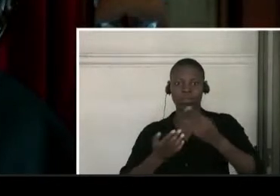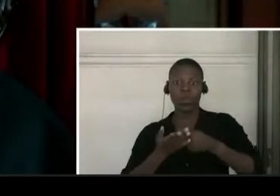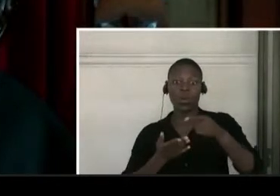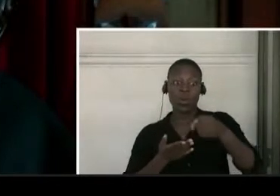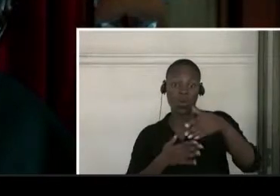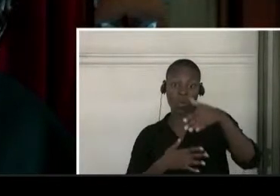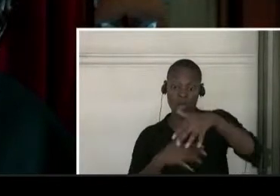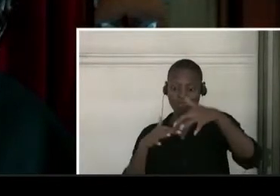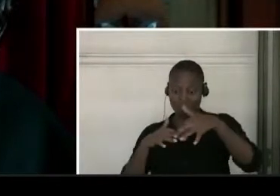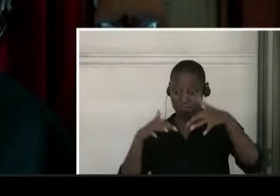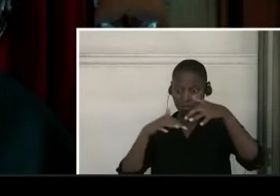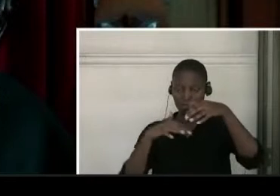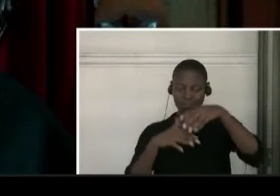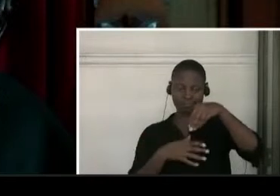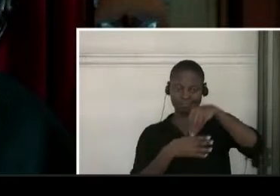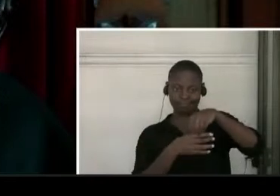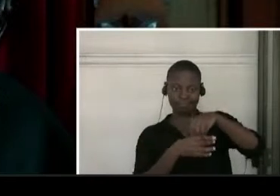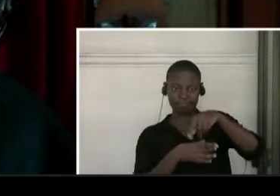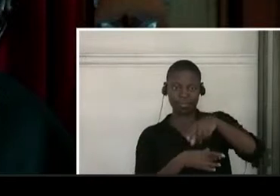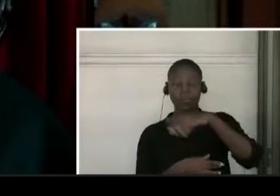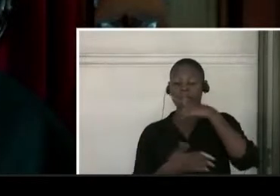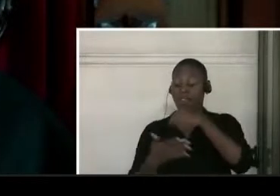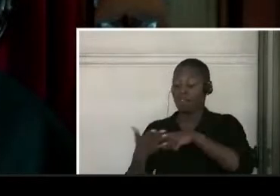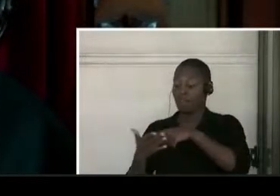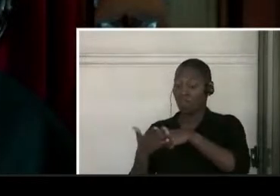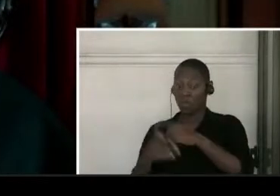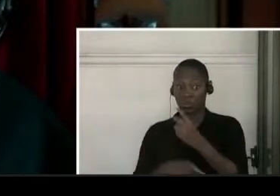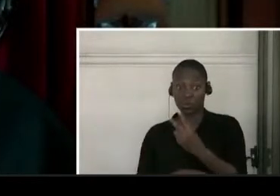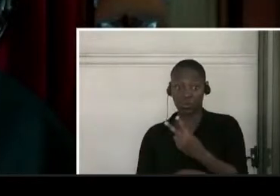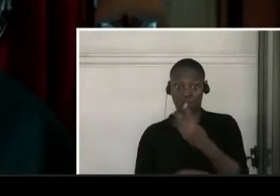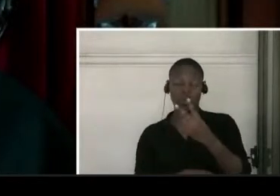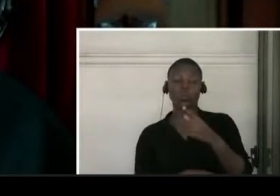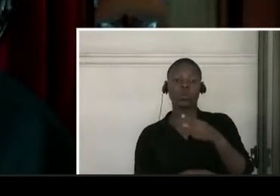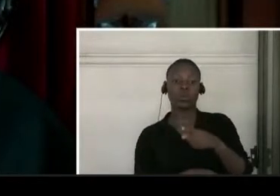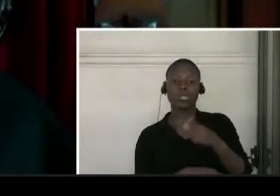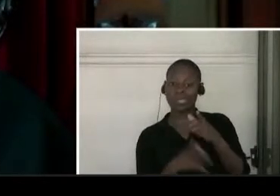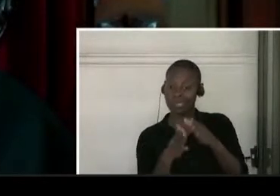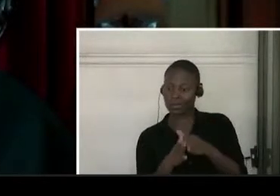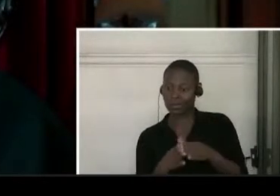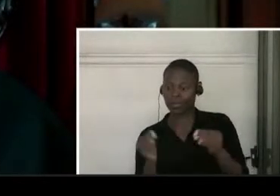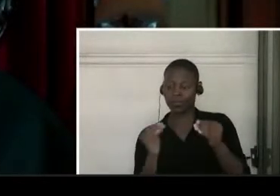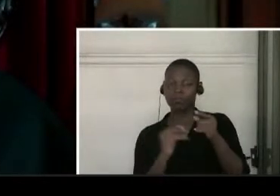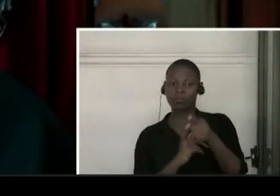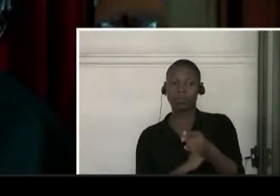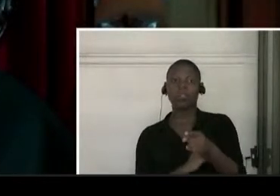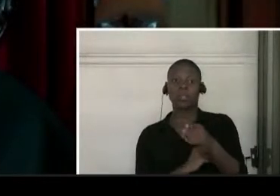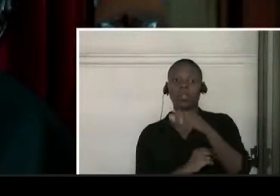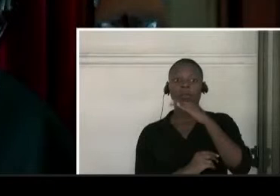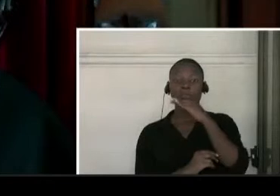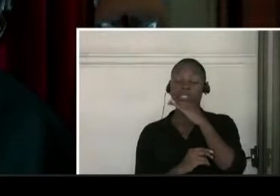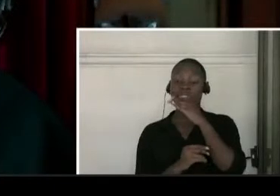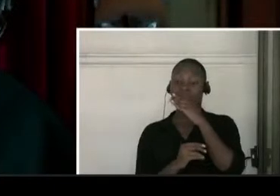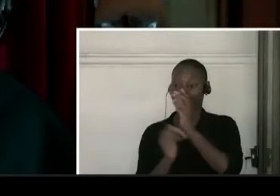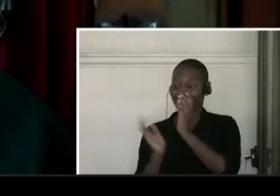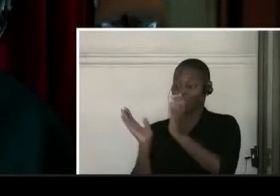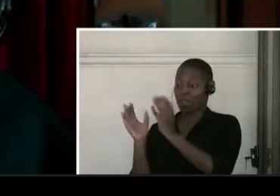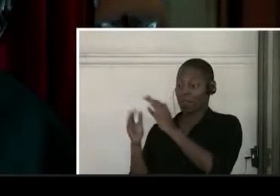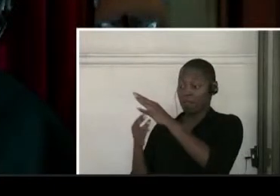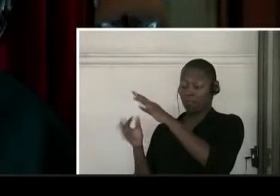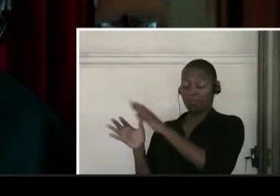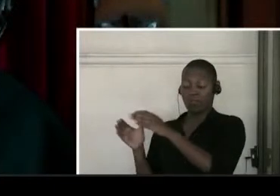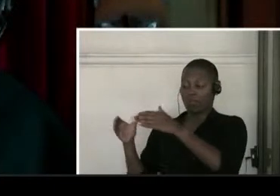chamber. Once vote 2 debate is over, the committee of the whole house will thus